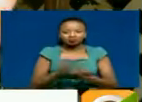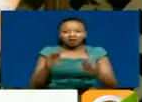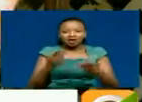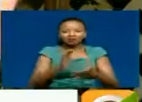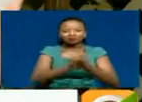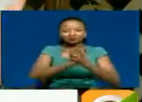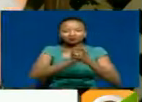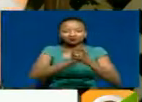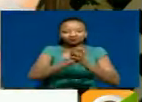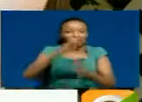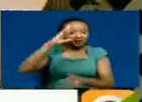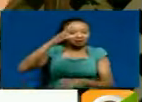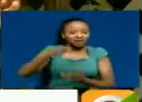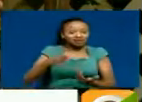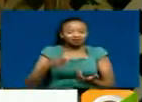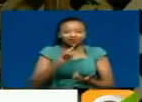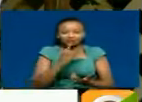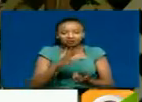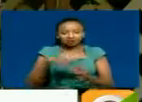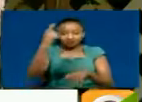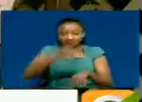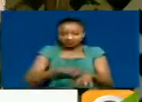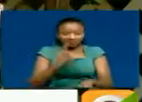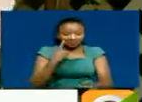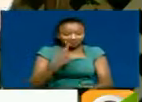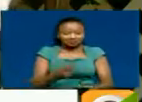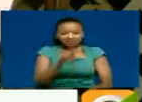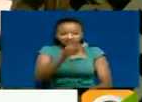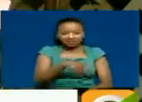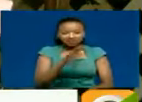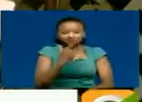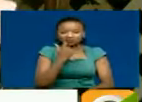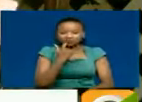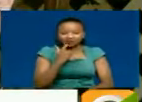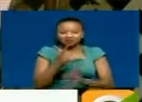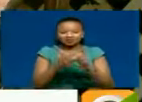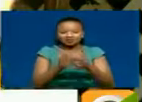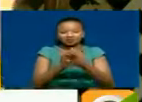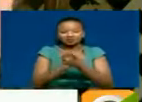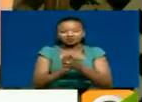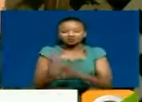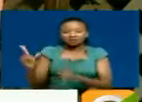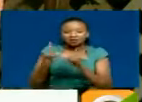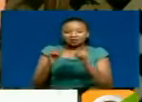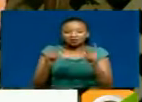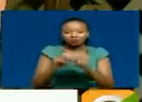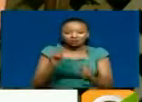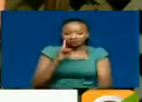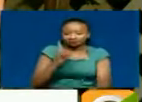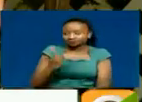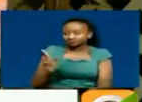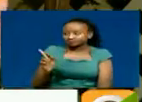Turkana, because I feel, then I tell them the next time they see a Turkana, they can greet them in Turkana. How do you say that? This is